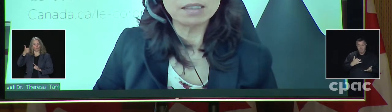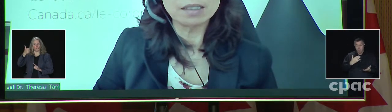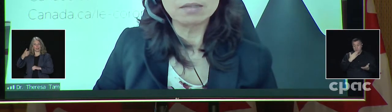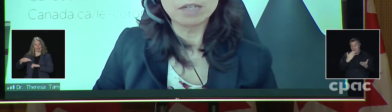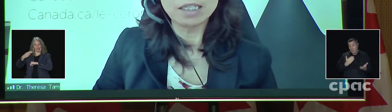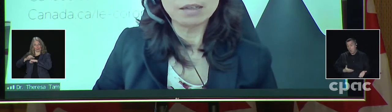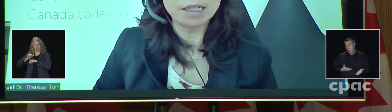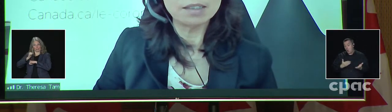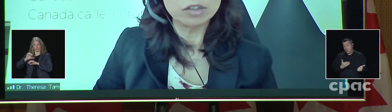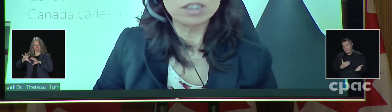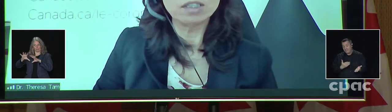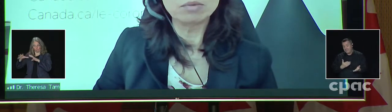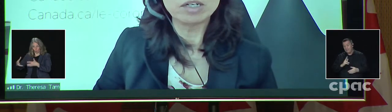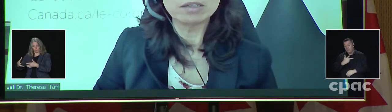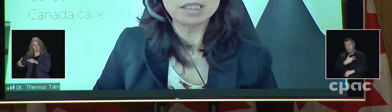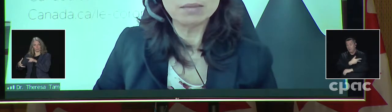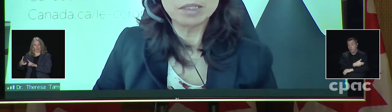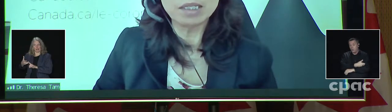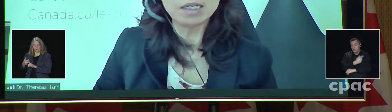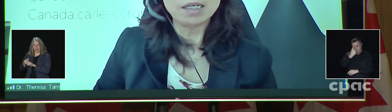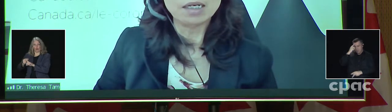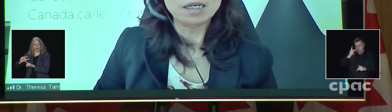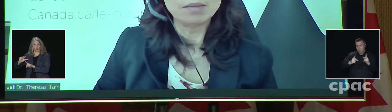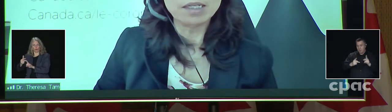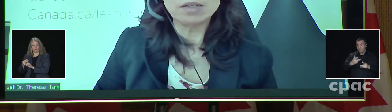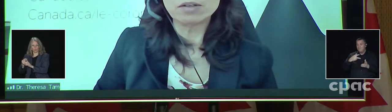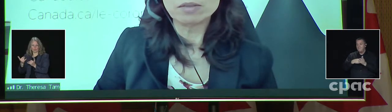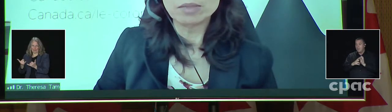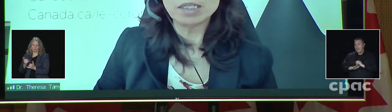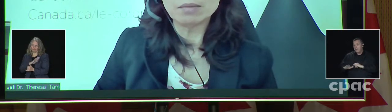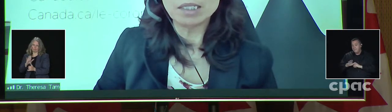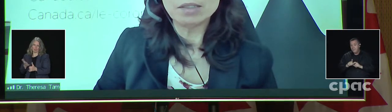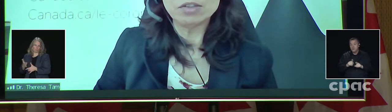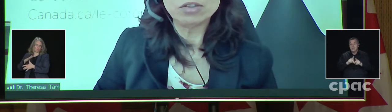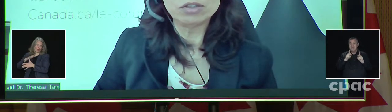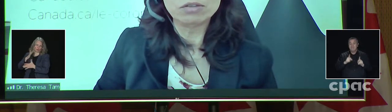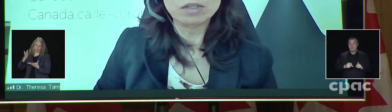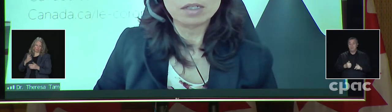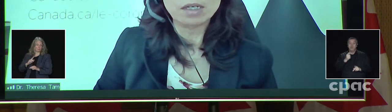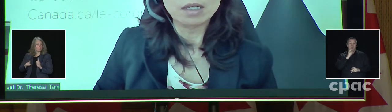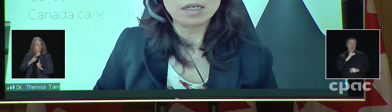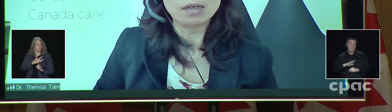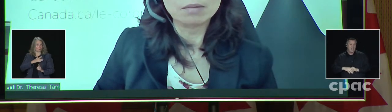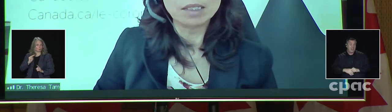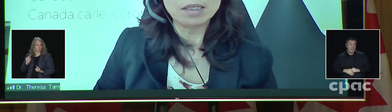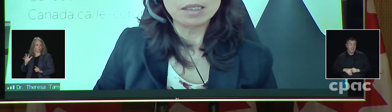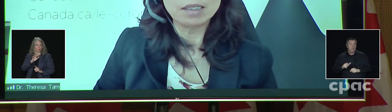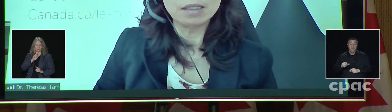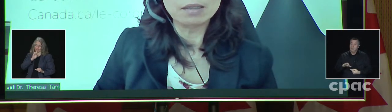groups vaccinated right now. That's just the priority. But I think all of them are committed to